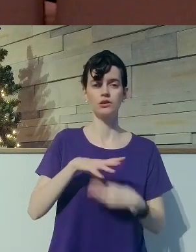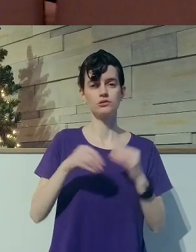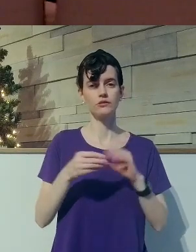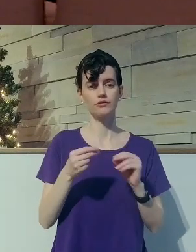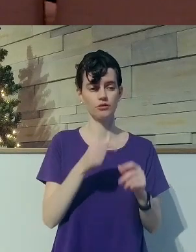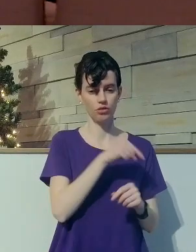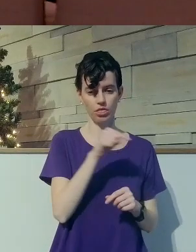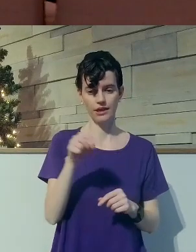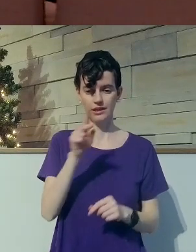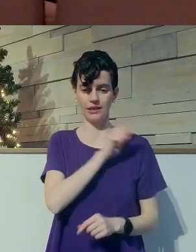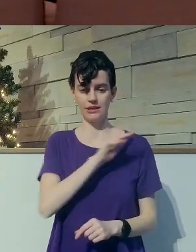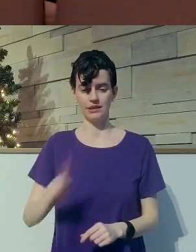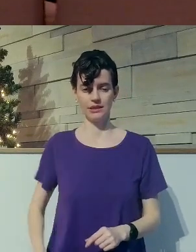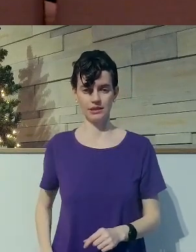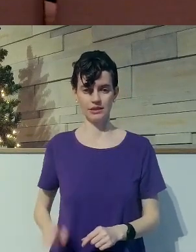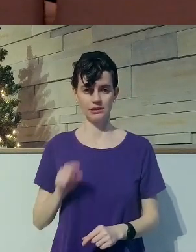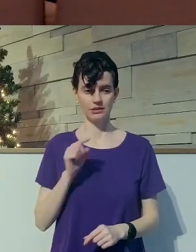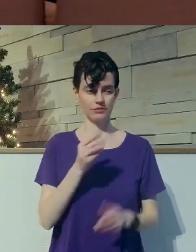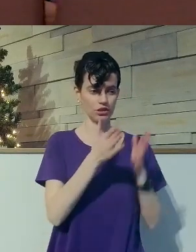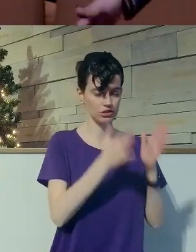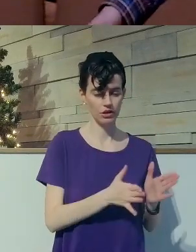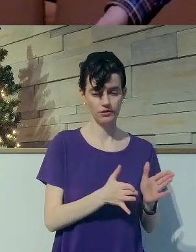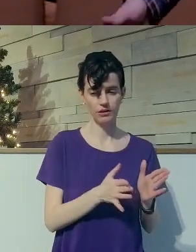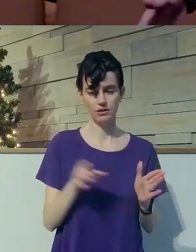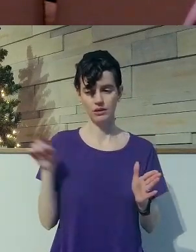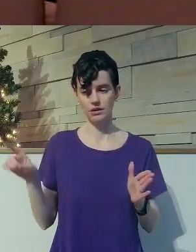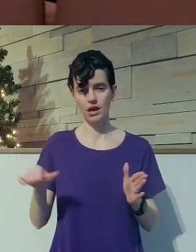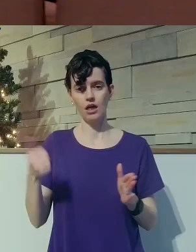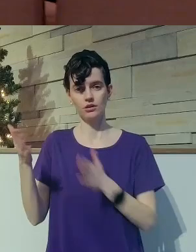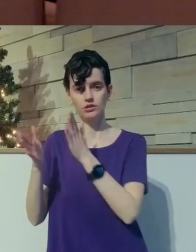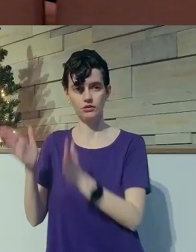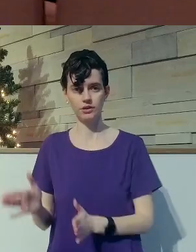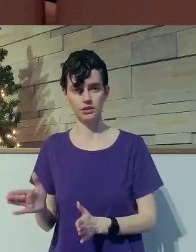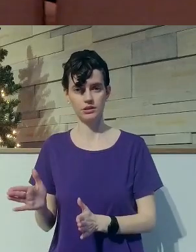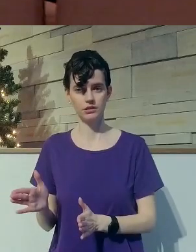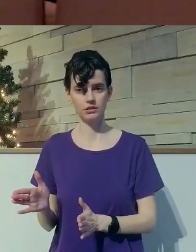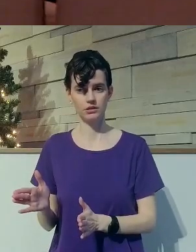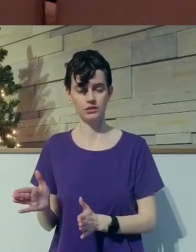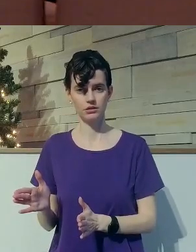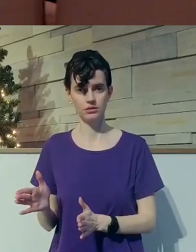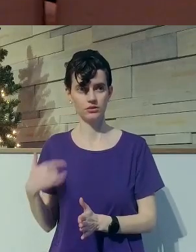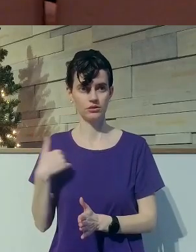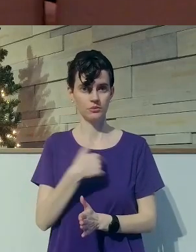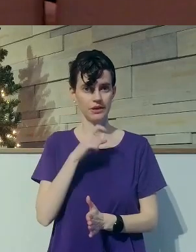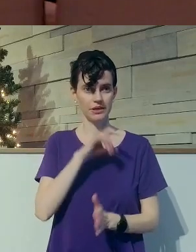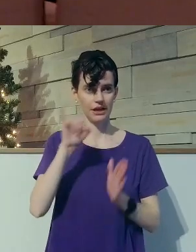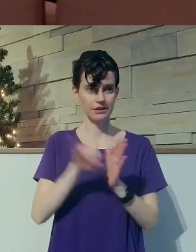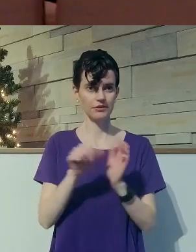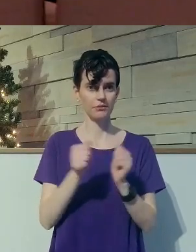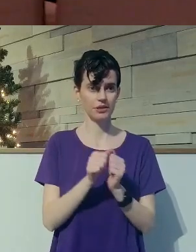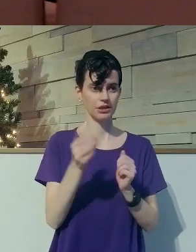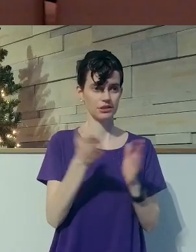these three, the king, the master, the king and the servant and the lesser servant, we're supposed to identify with